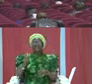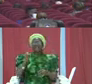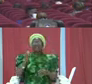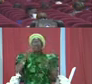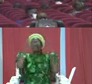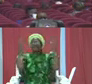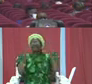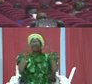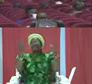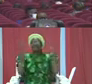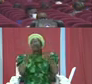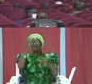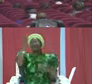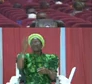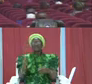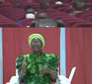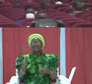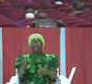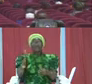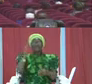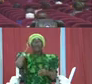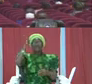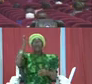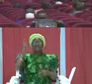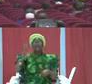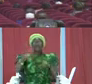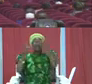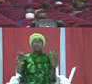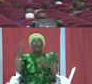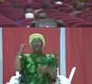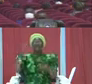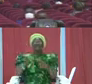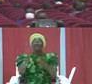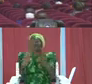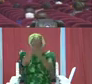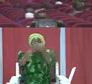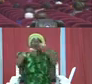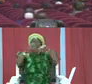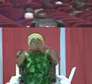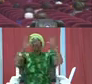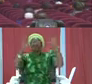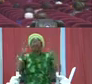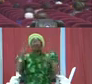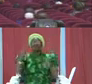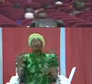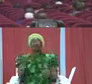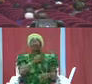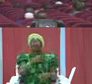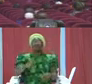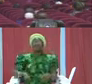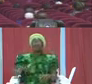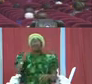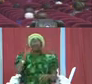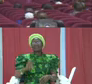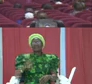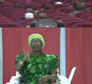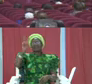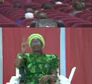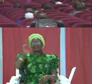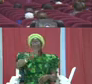victoriously, he went to heaven. 2 Kings chapter 2, from verse 9 to